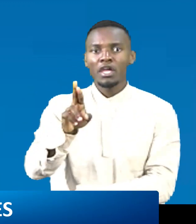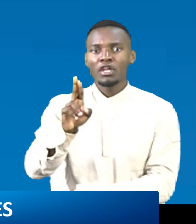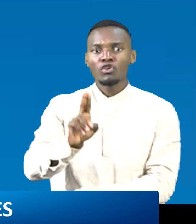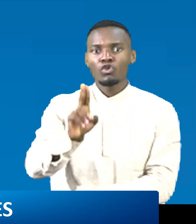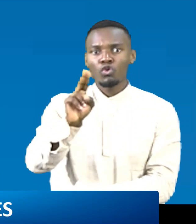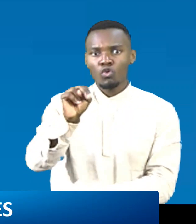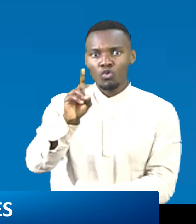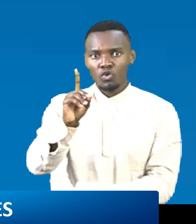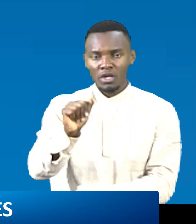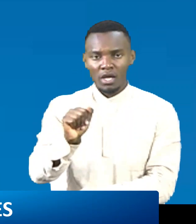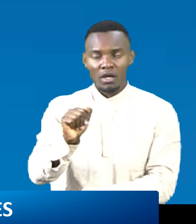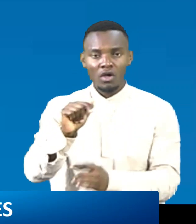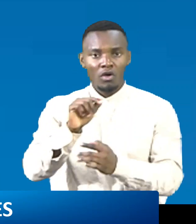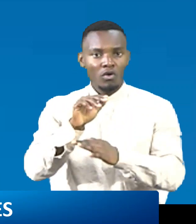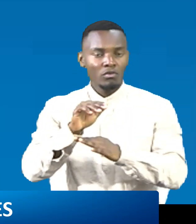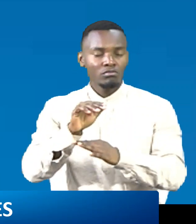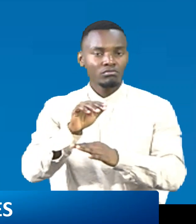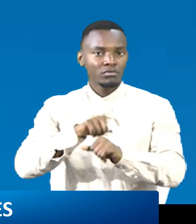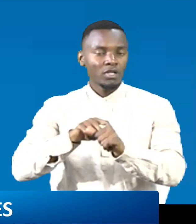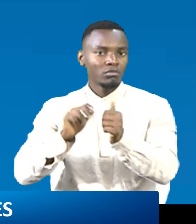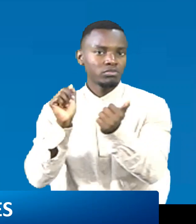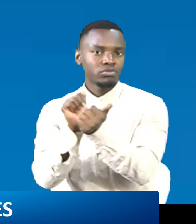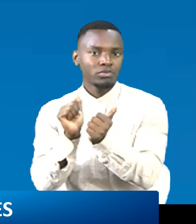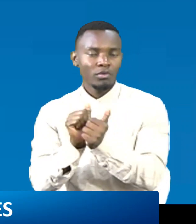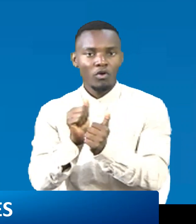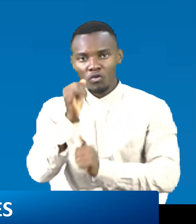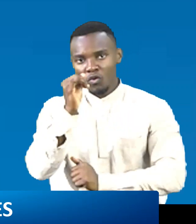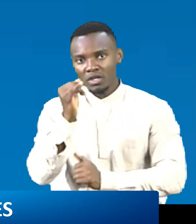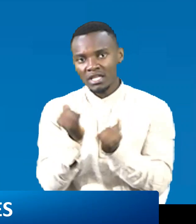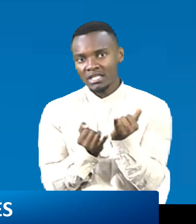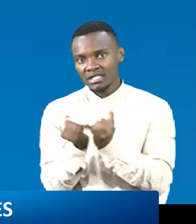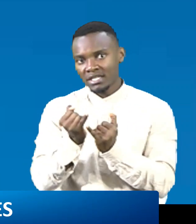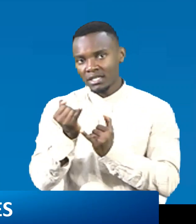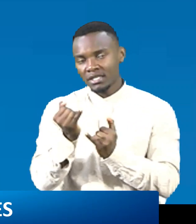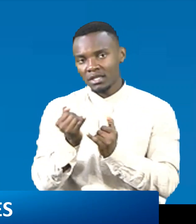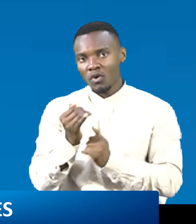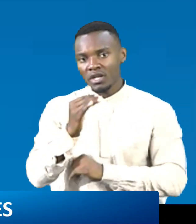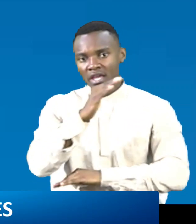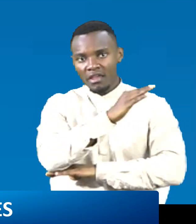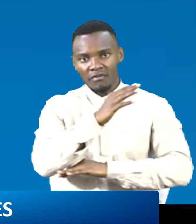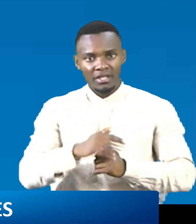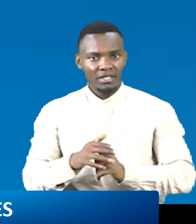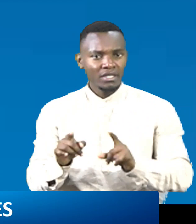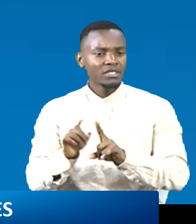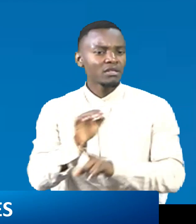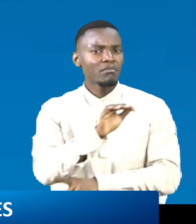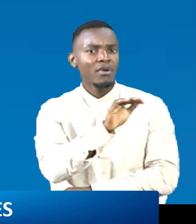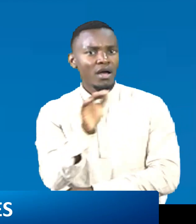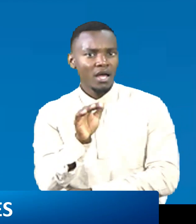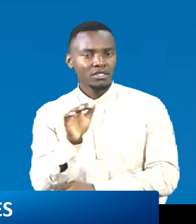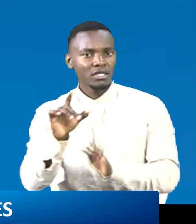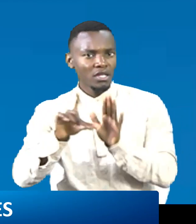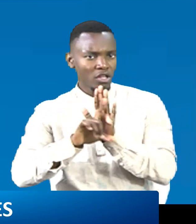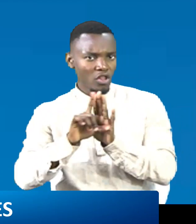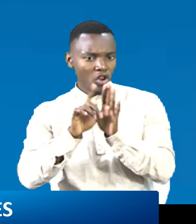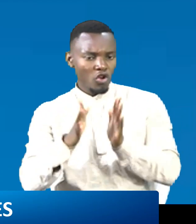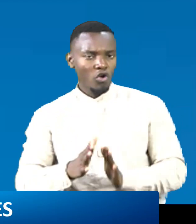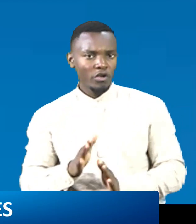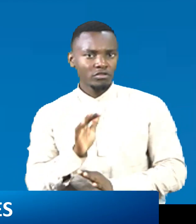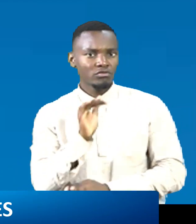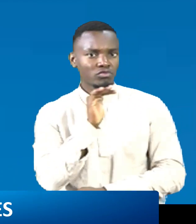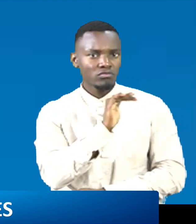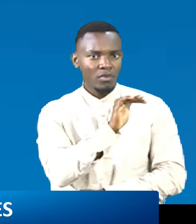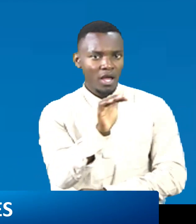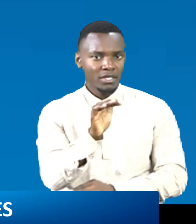on Saturday evening and has directed the legal team to issue a demand letter to the DCI. Meanwhile,